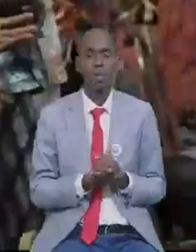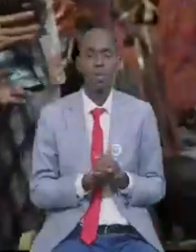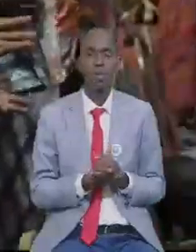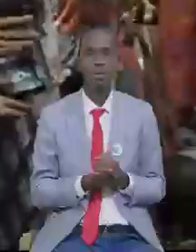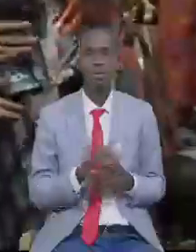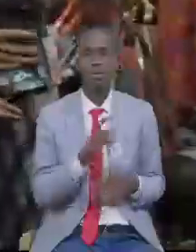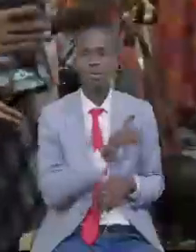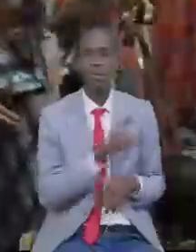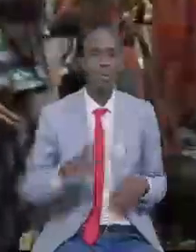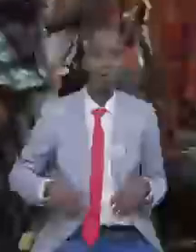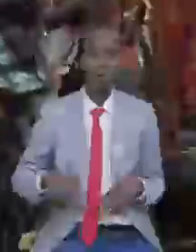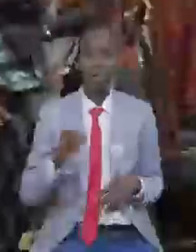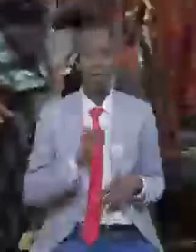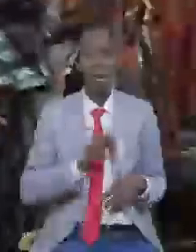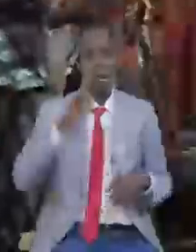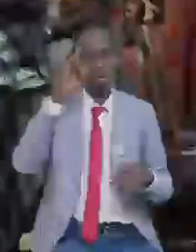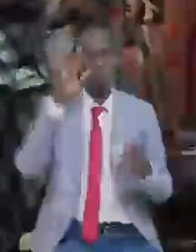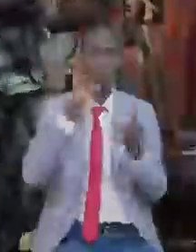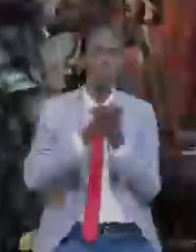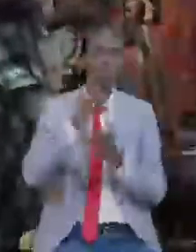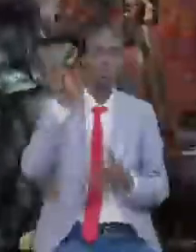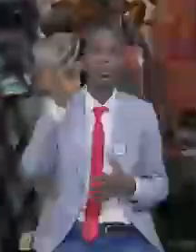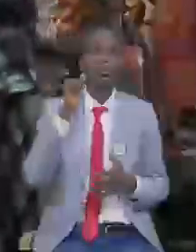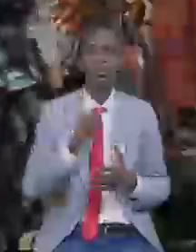Lord, I believe.